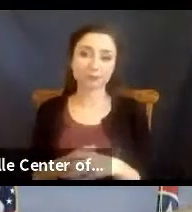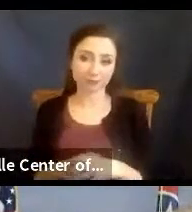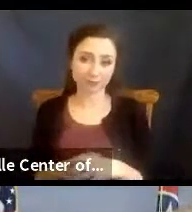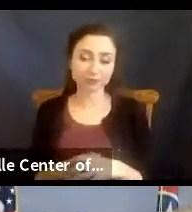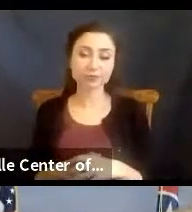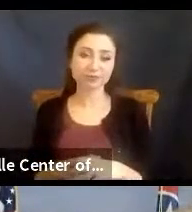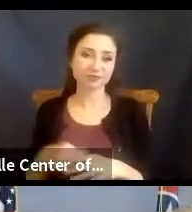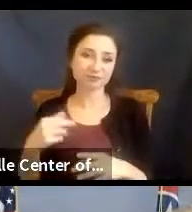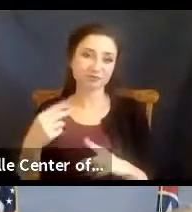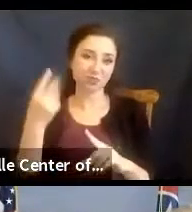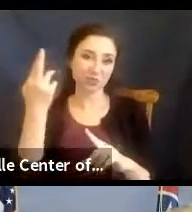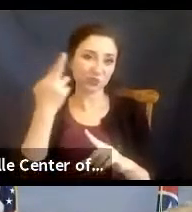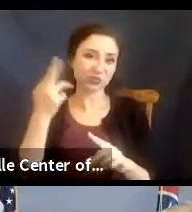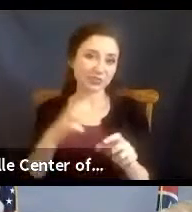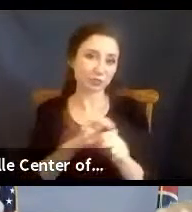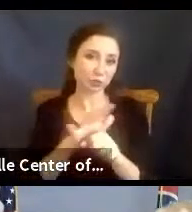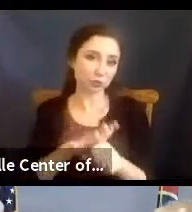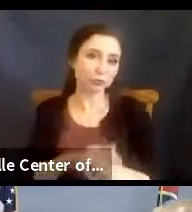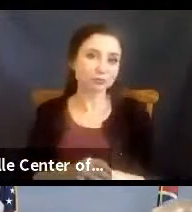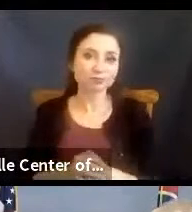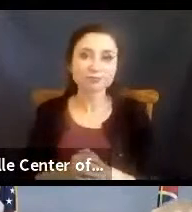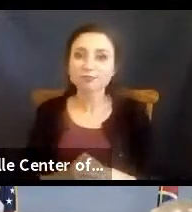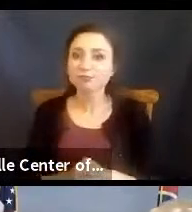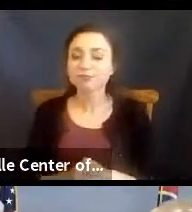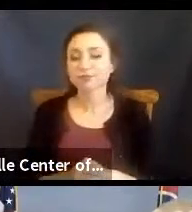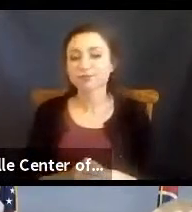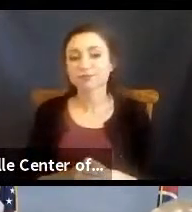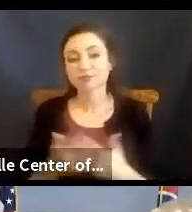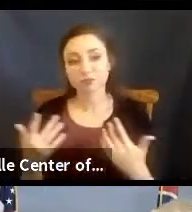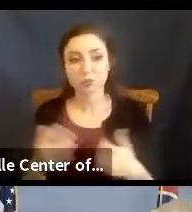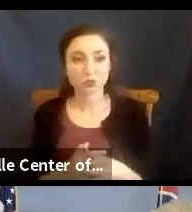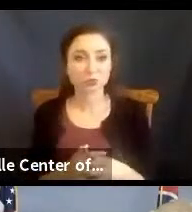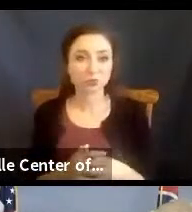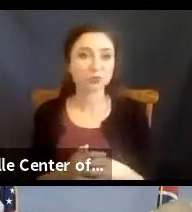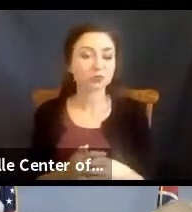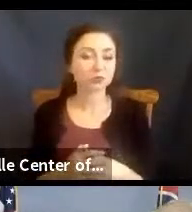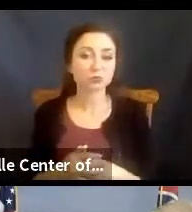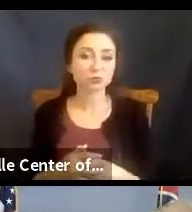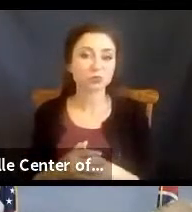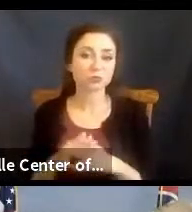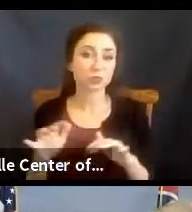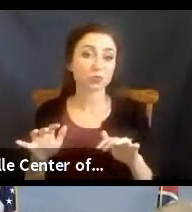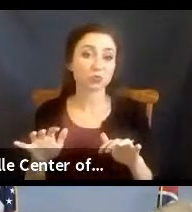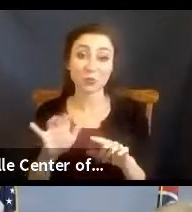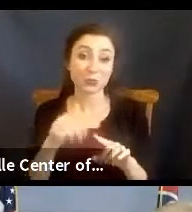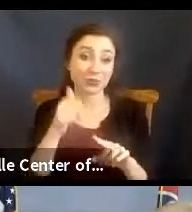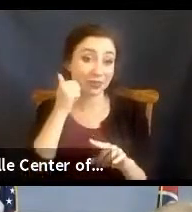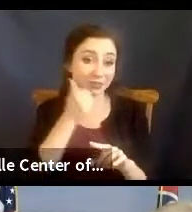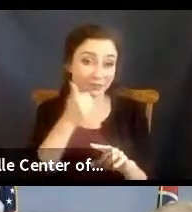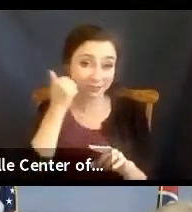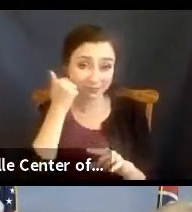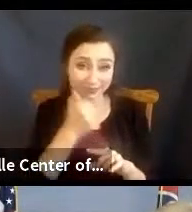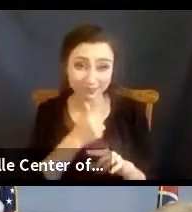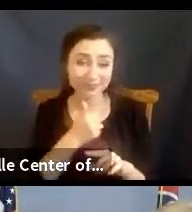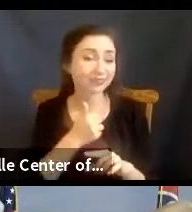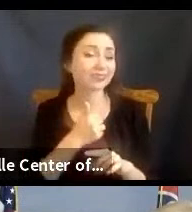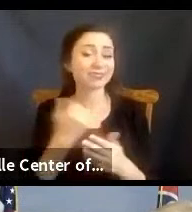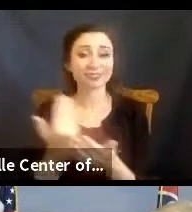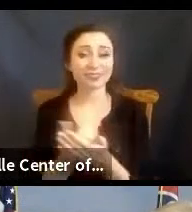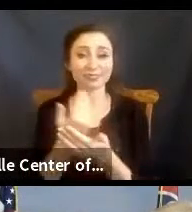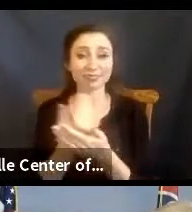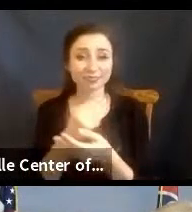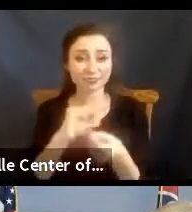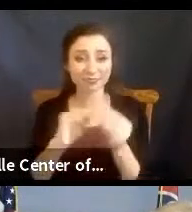because of COVID. So, and we do that every day, and the new numbers